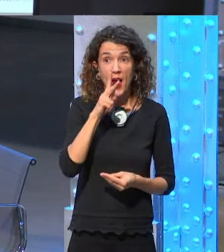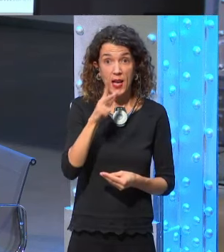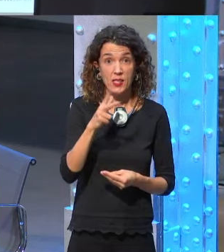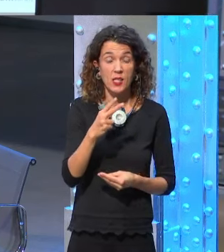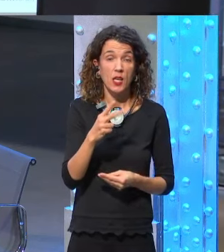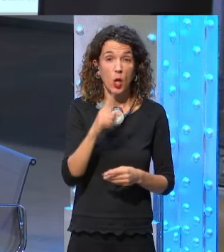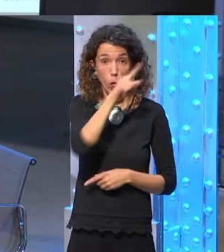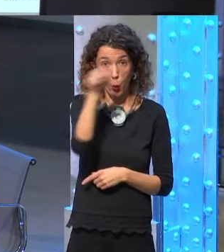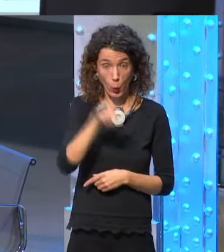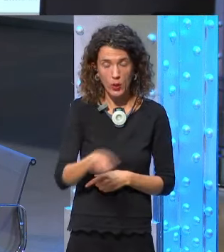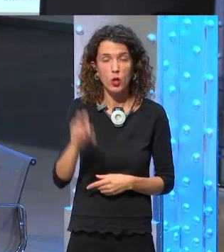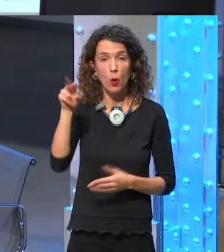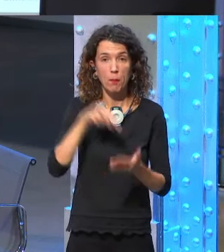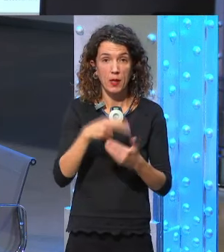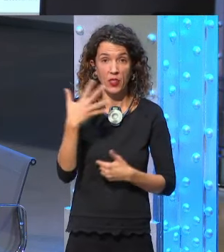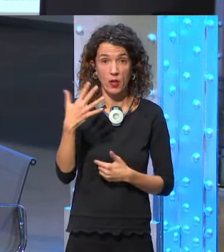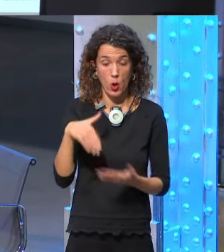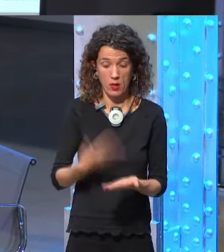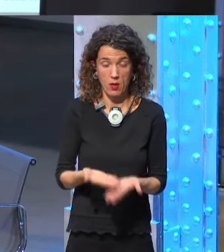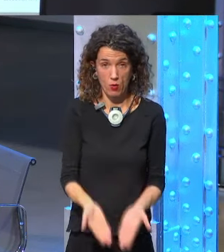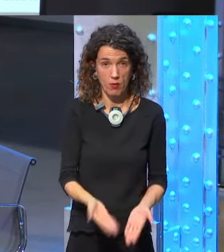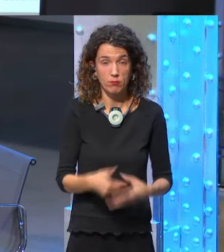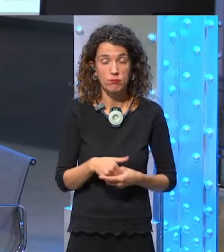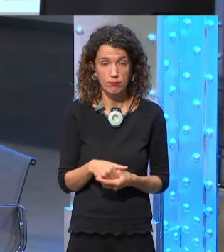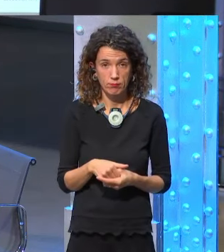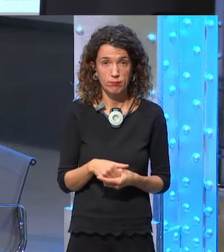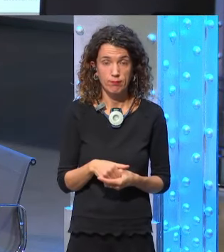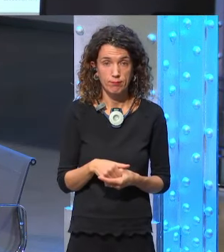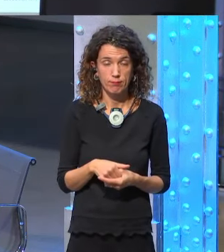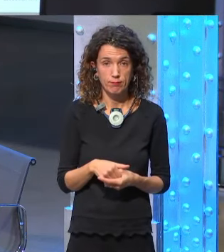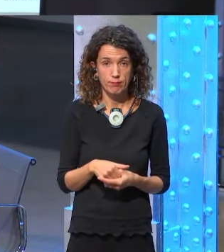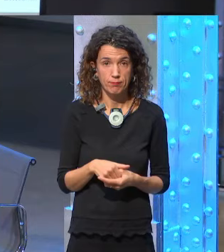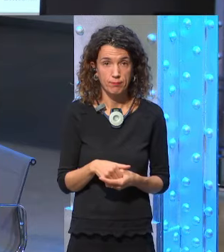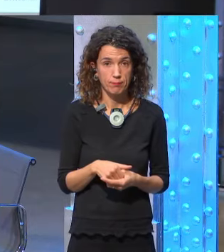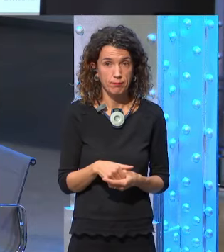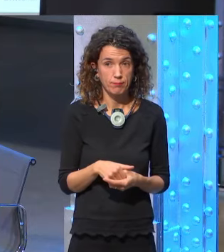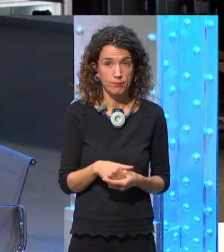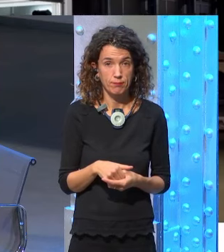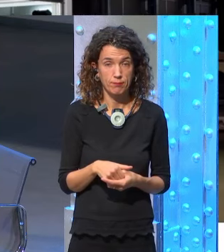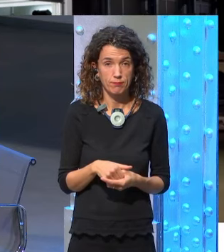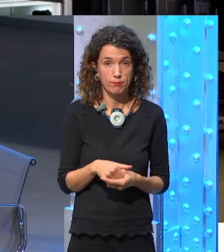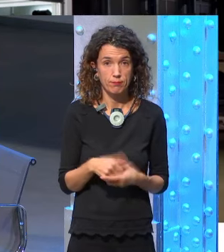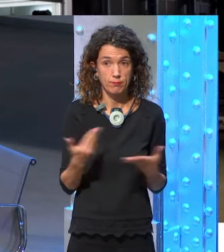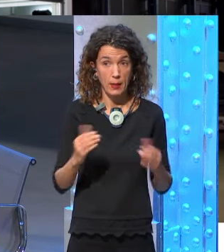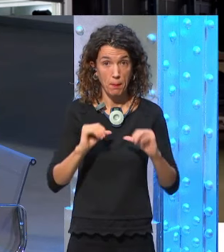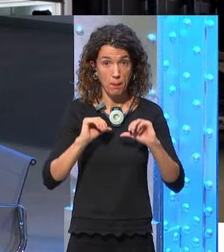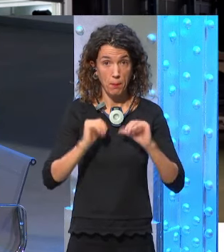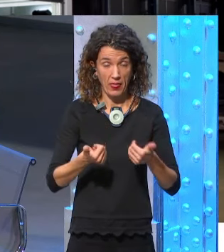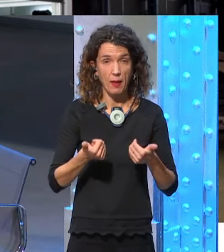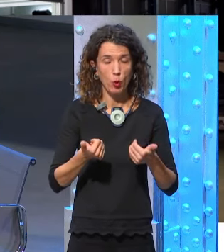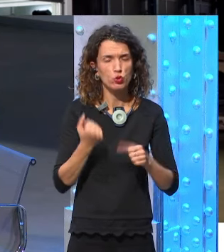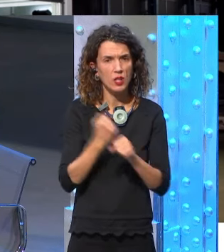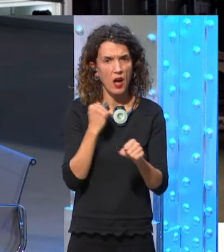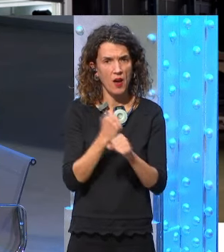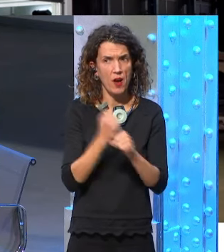So our chair is called Architecture and Digital Fabrication, and we started working with robots at the time. Why did we